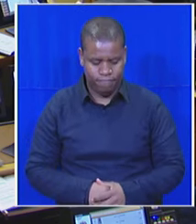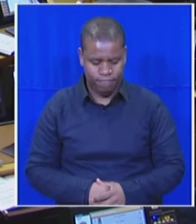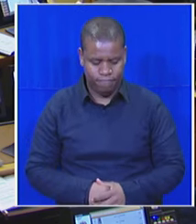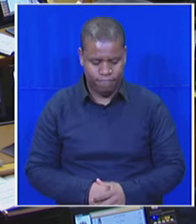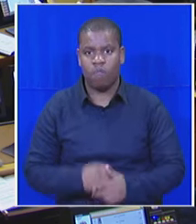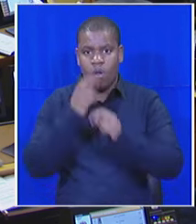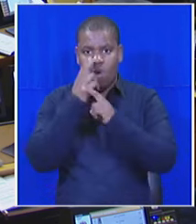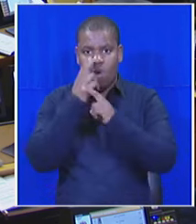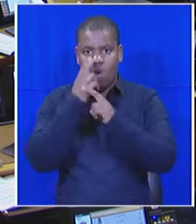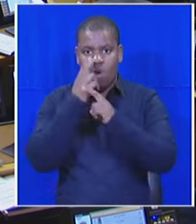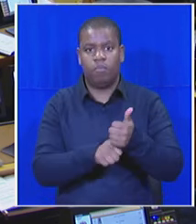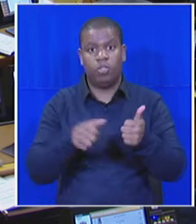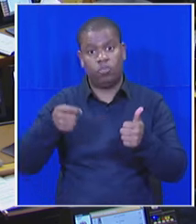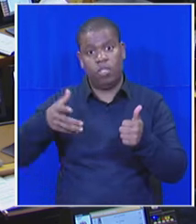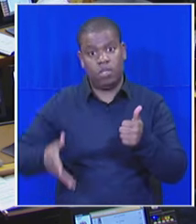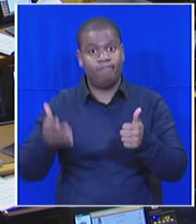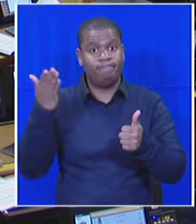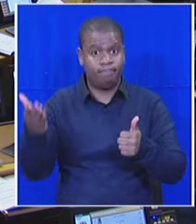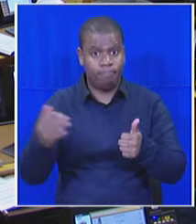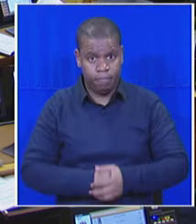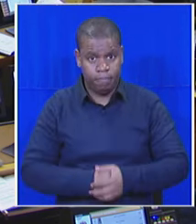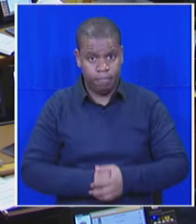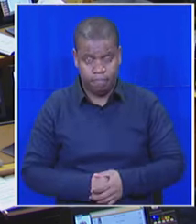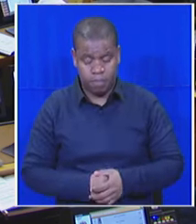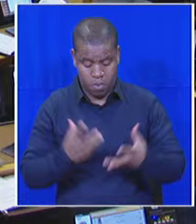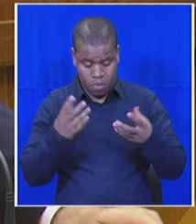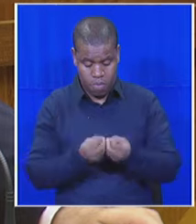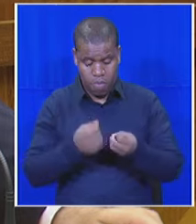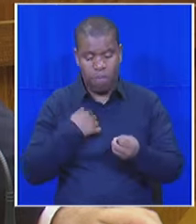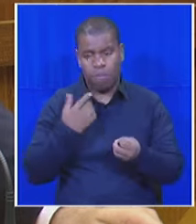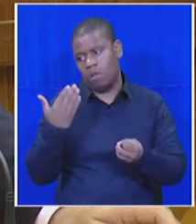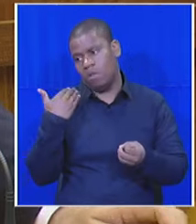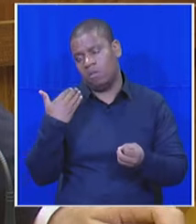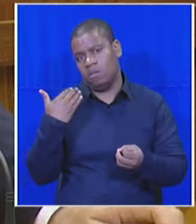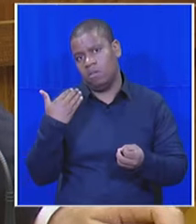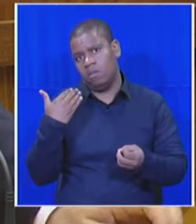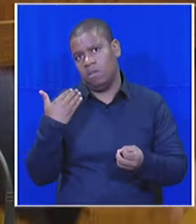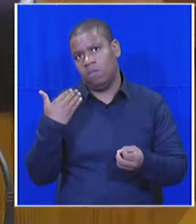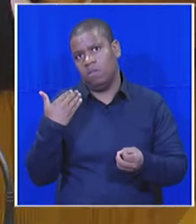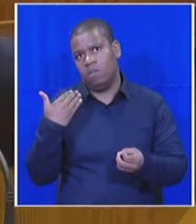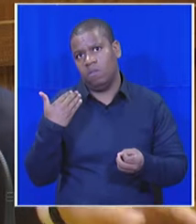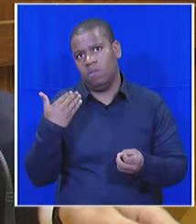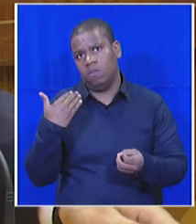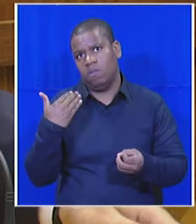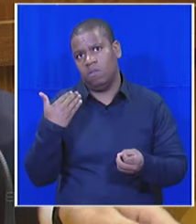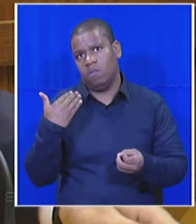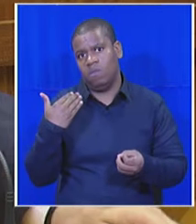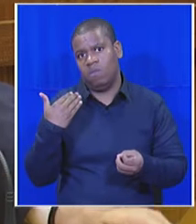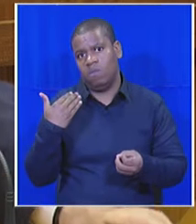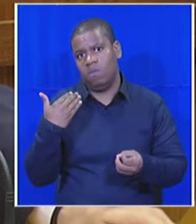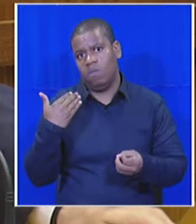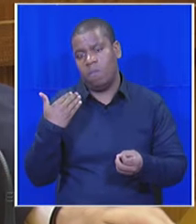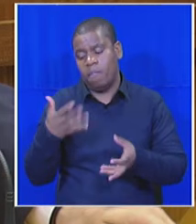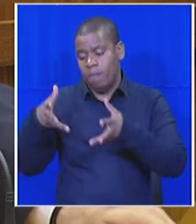Honourable Deputy Speaker, the blood feud that I referred to it last week between the real ANC Youth League,